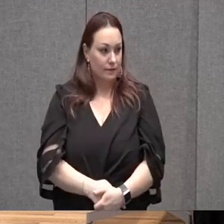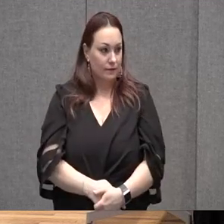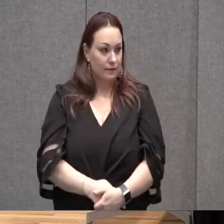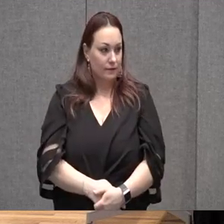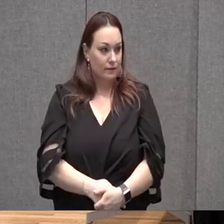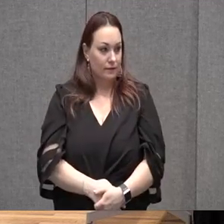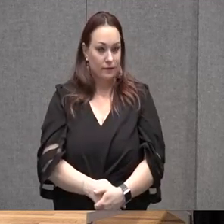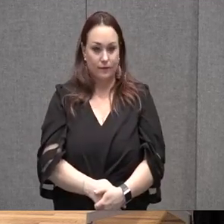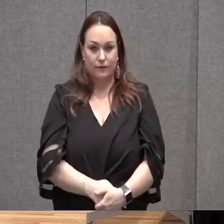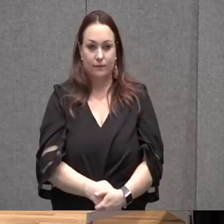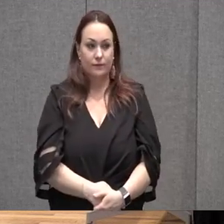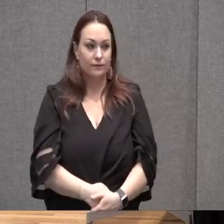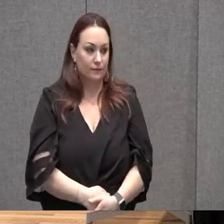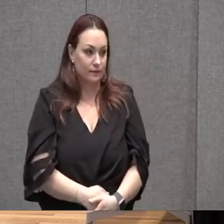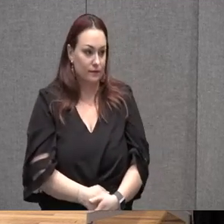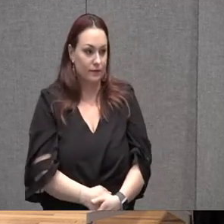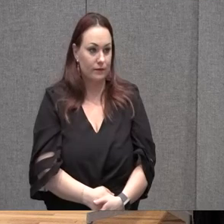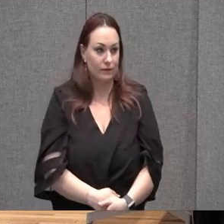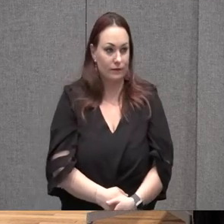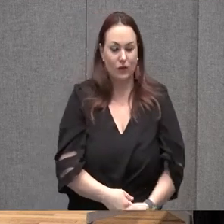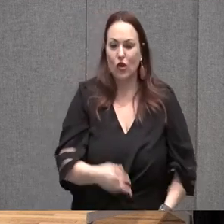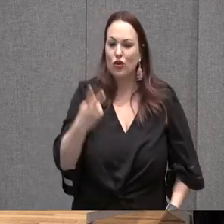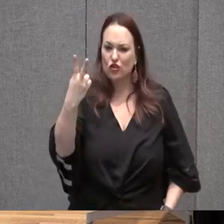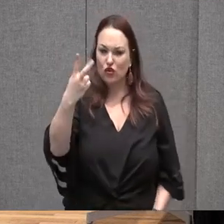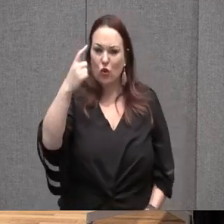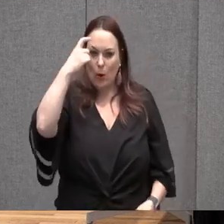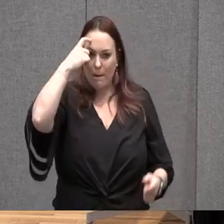Oh, see? Two minds.